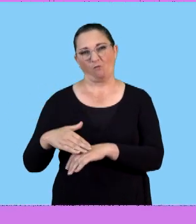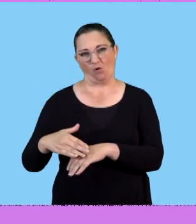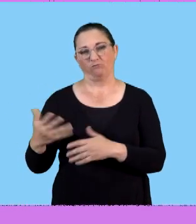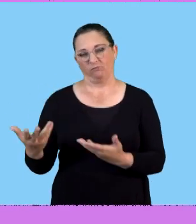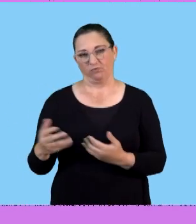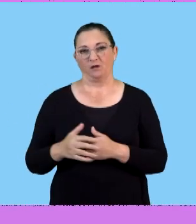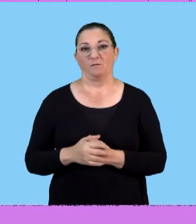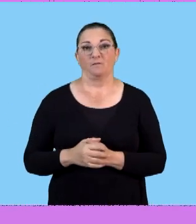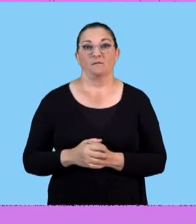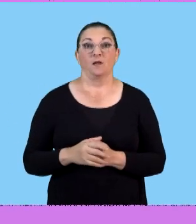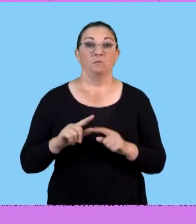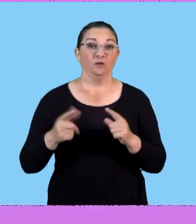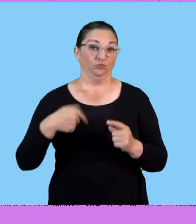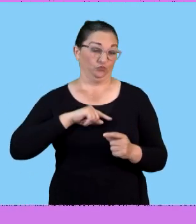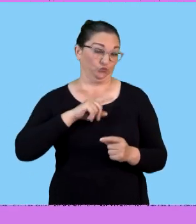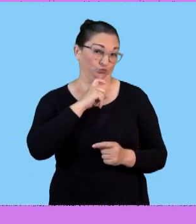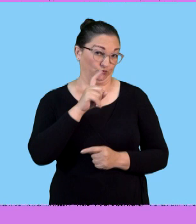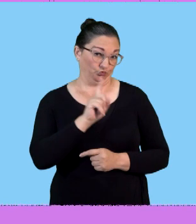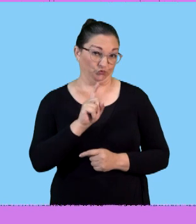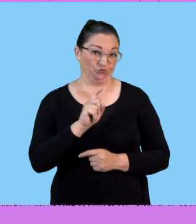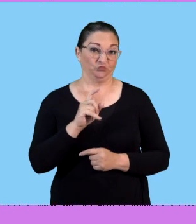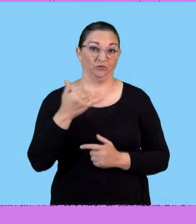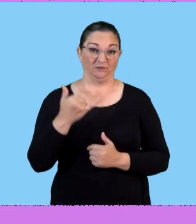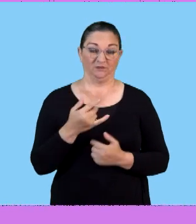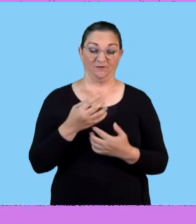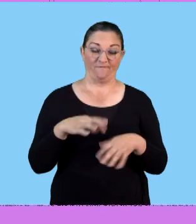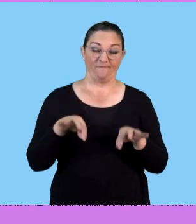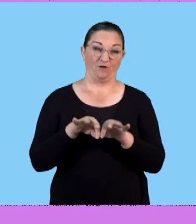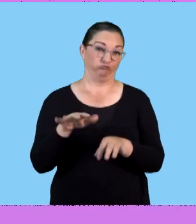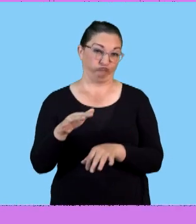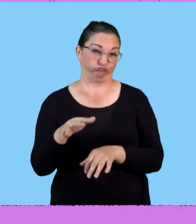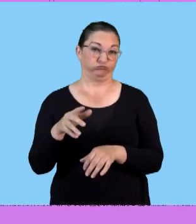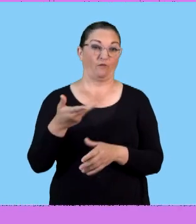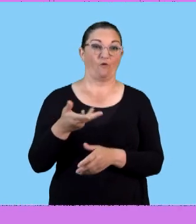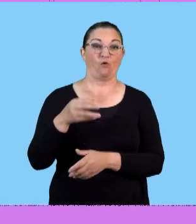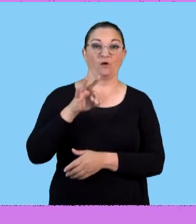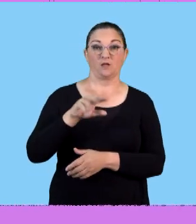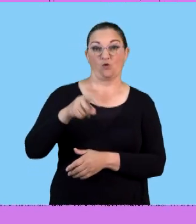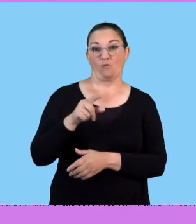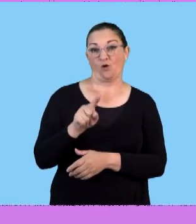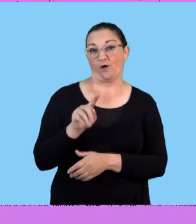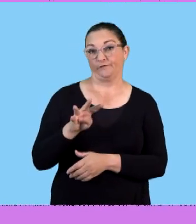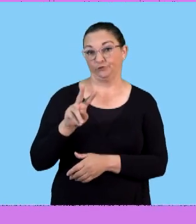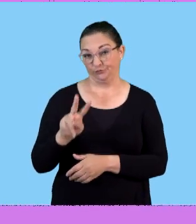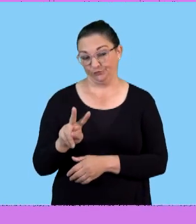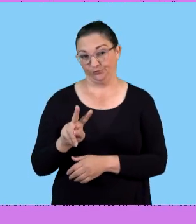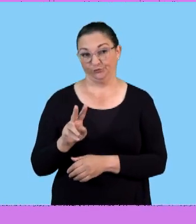3,141592,645 and few other numbers they continue, right? But we will use the approximate value of pi